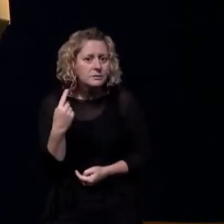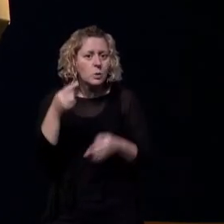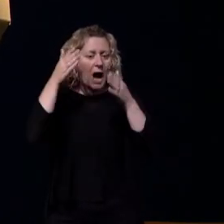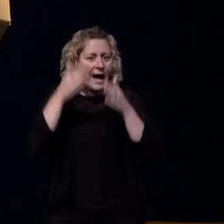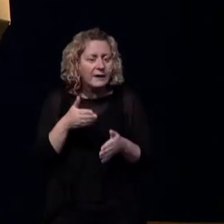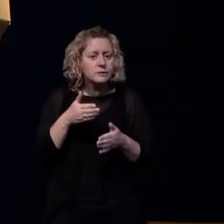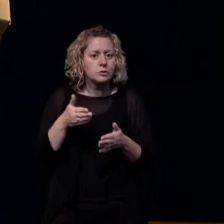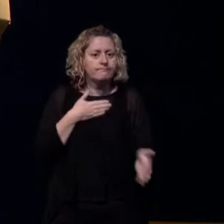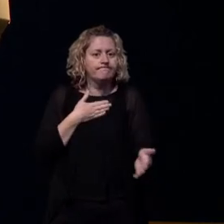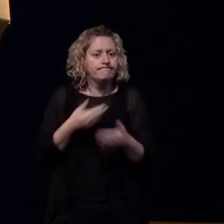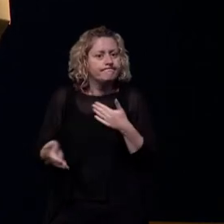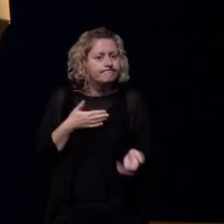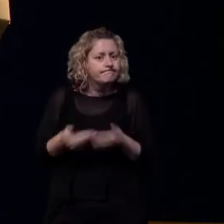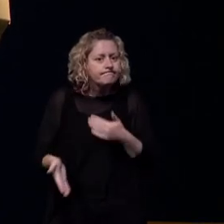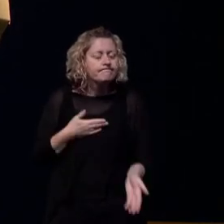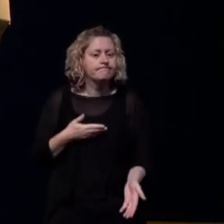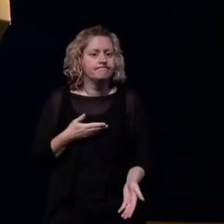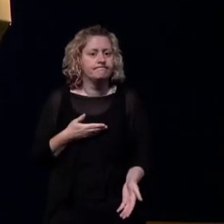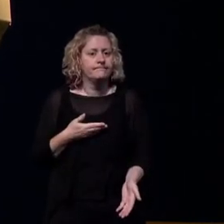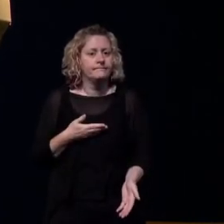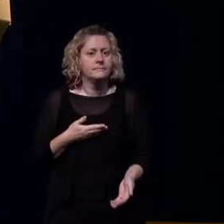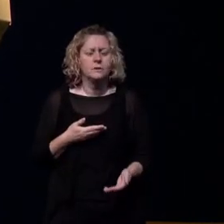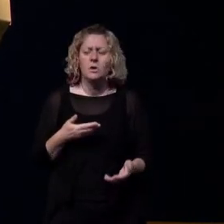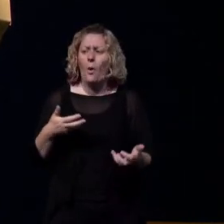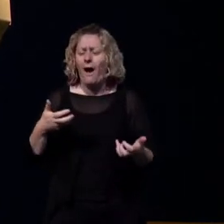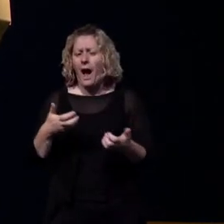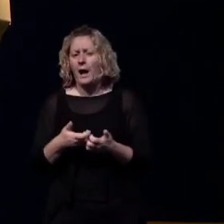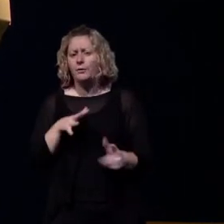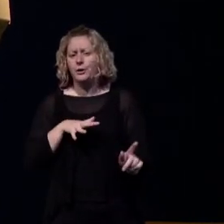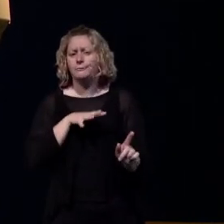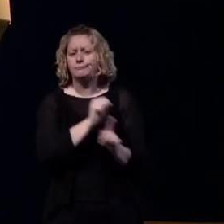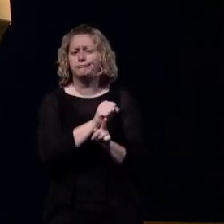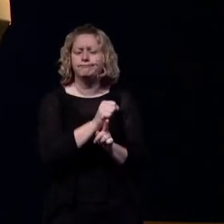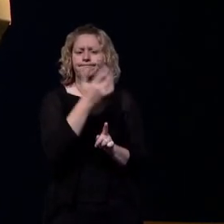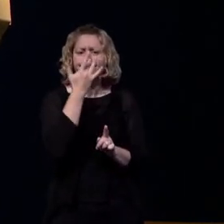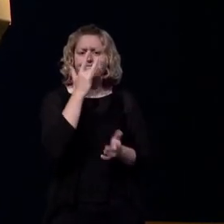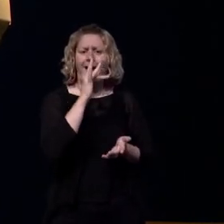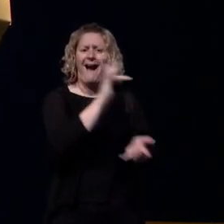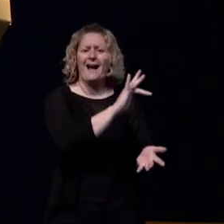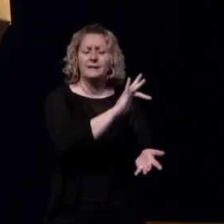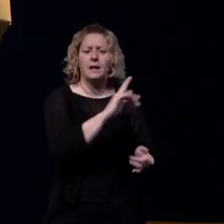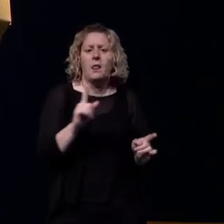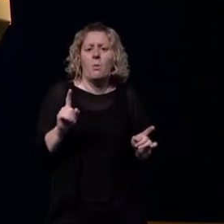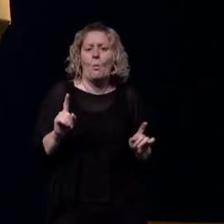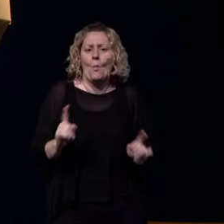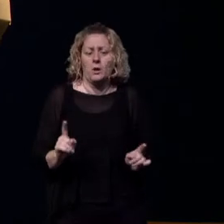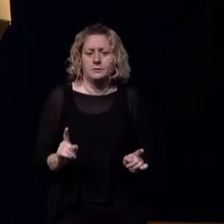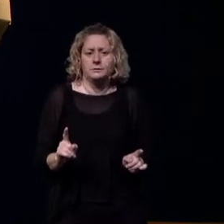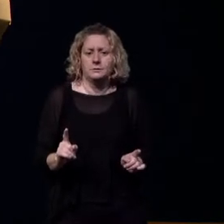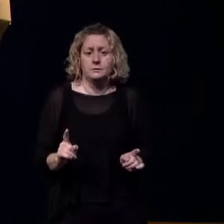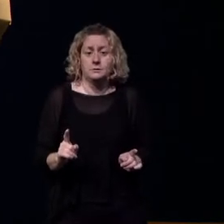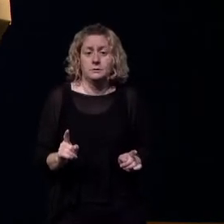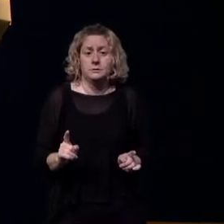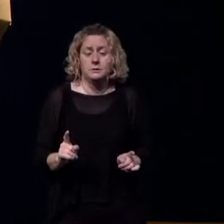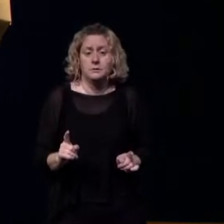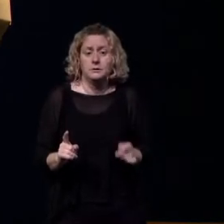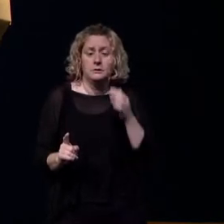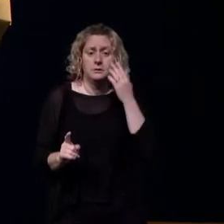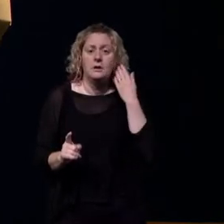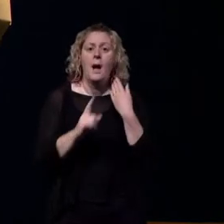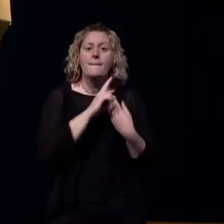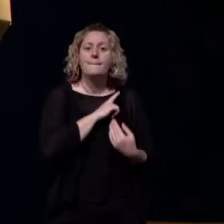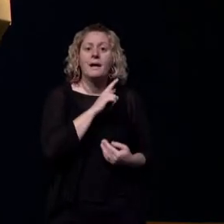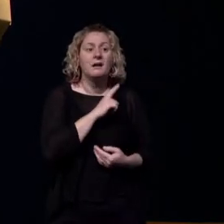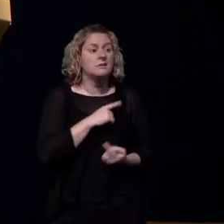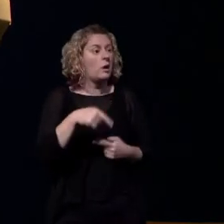you some questions that help you diagnose idols. Because so often the devil attacks because we can't